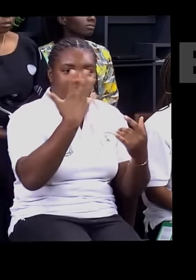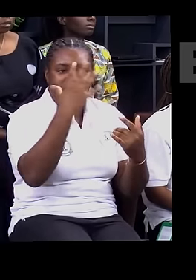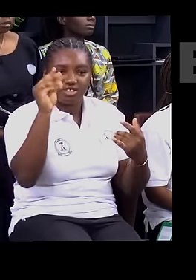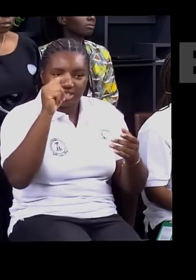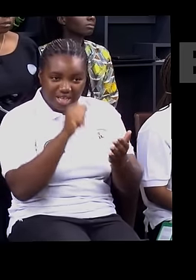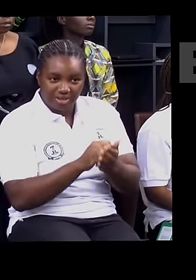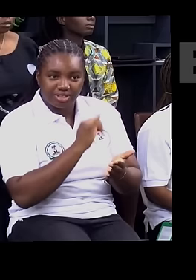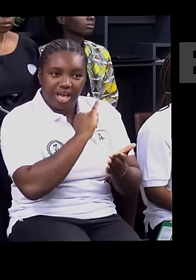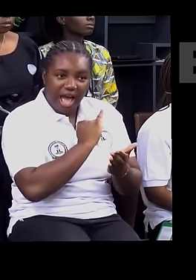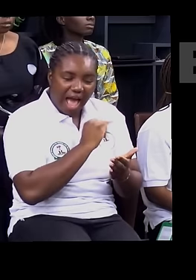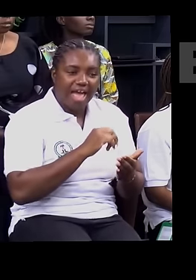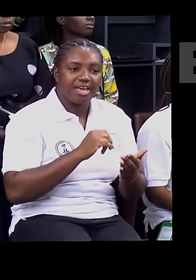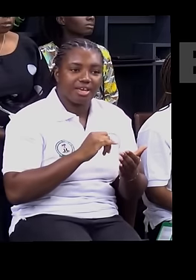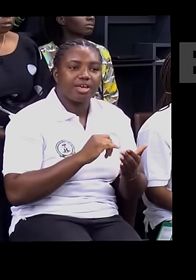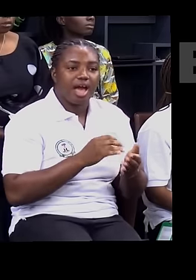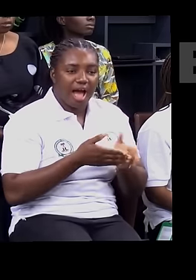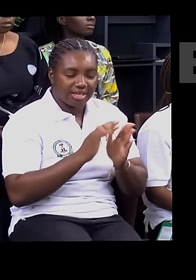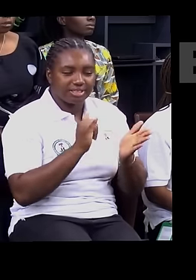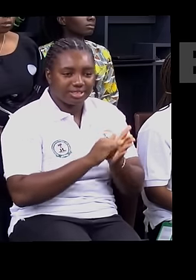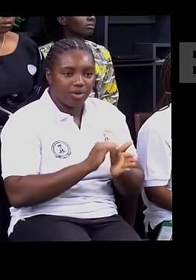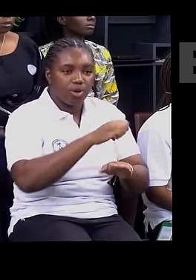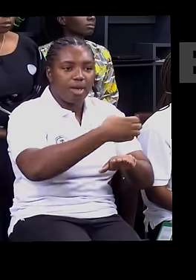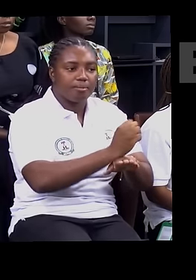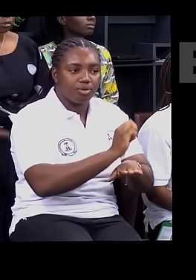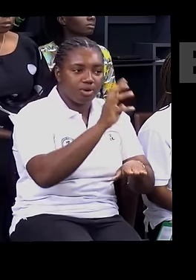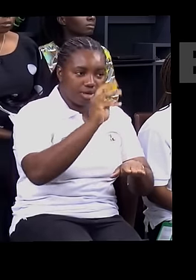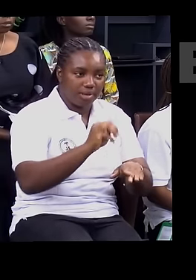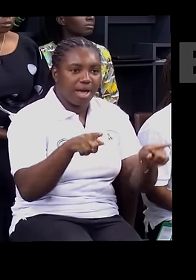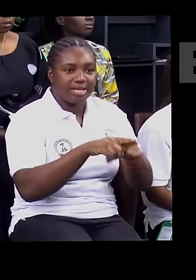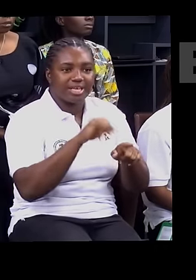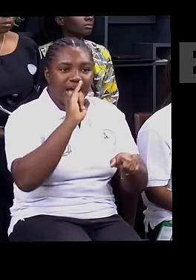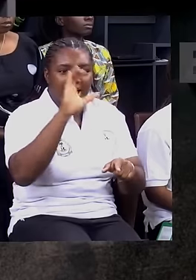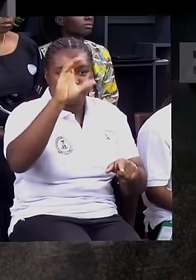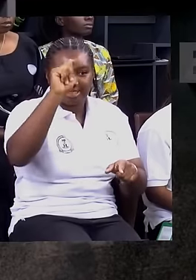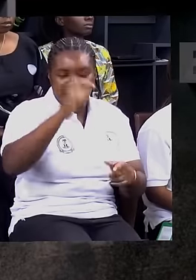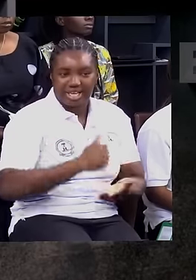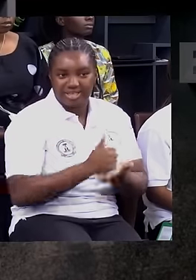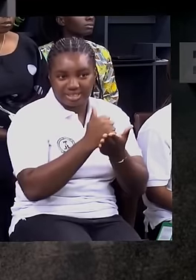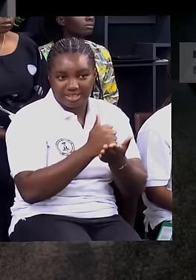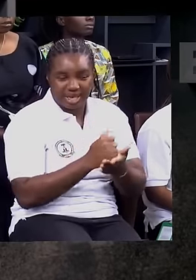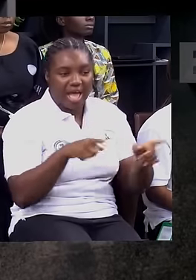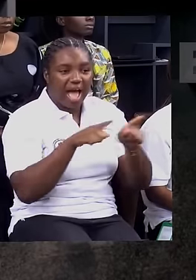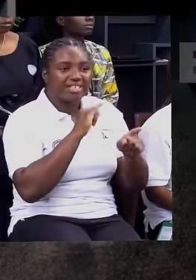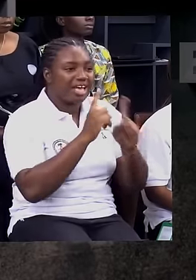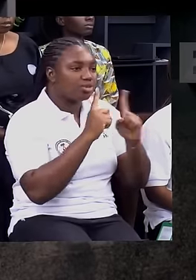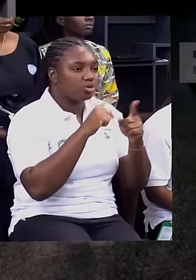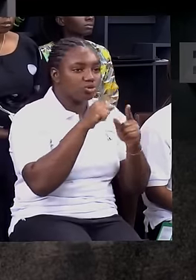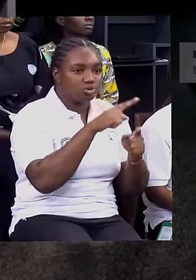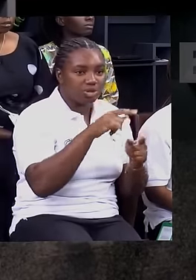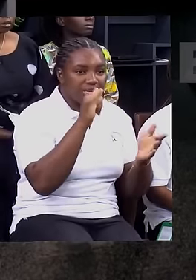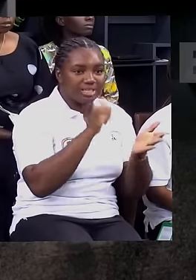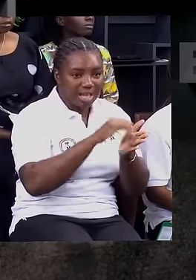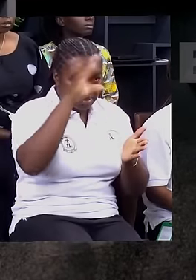for employment as ICT assistant. Awaiting your directive, sir. Honorary President, as I talk with you, that boy will